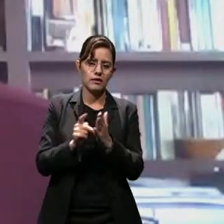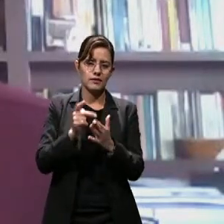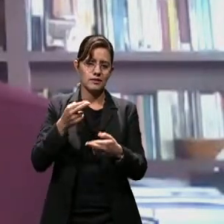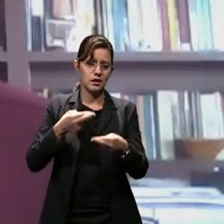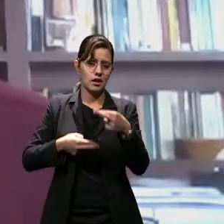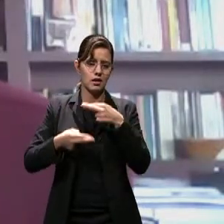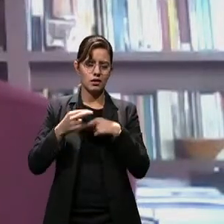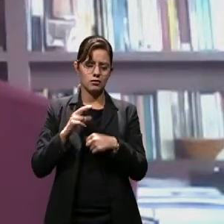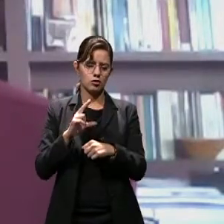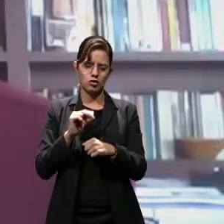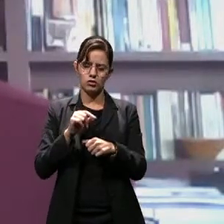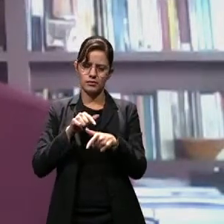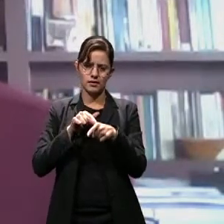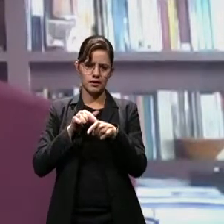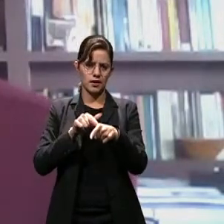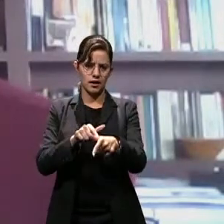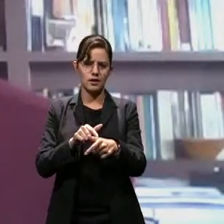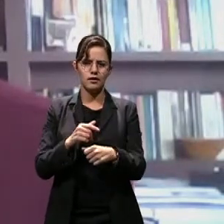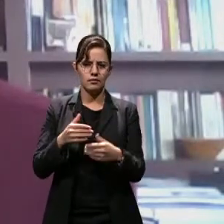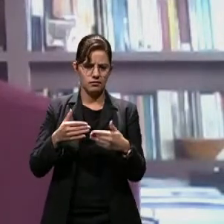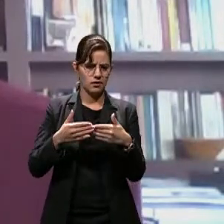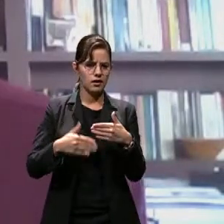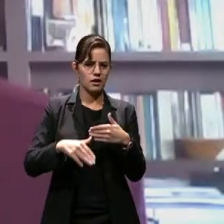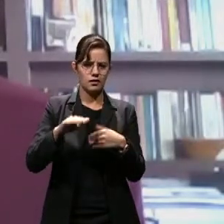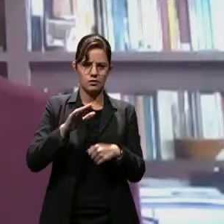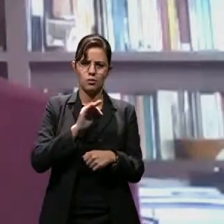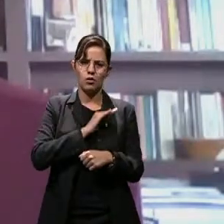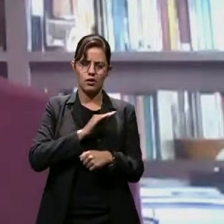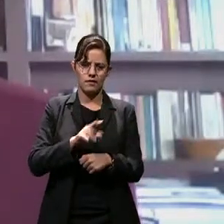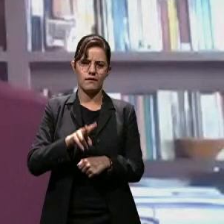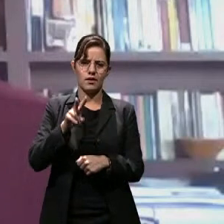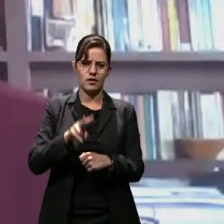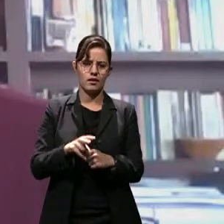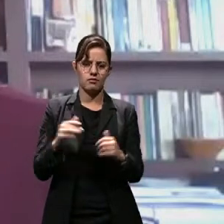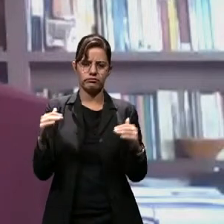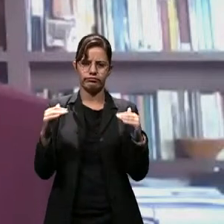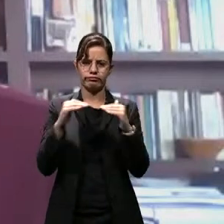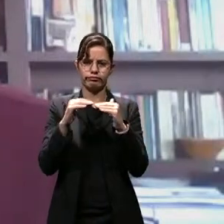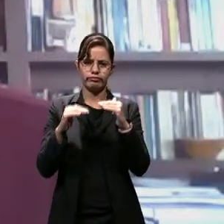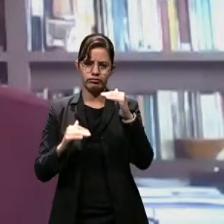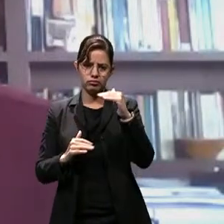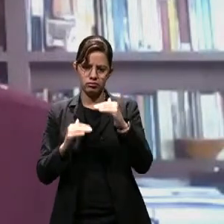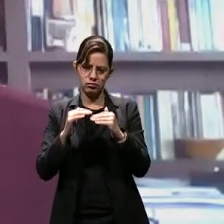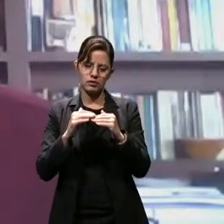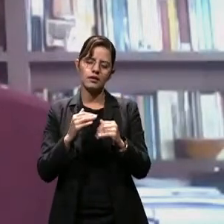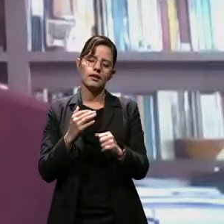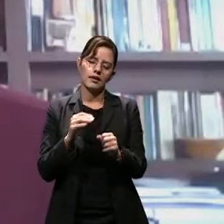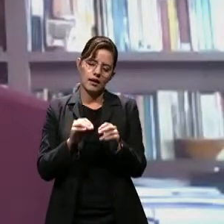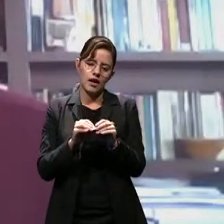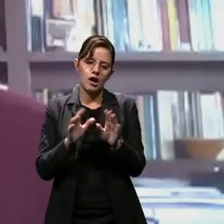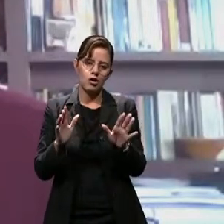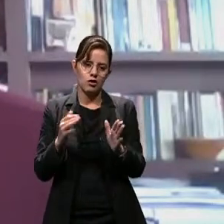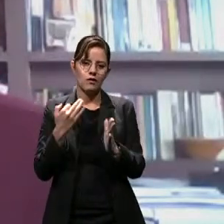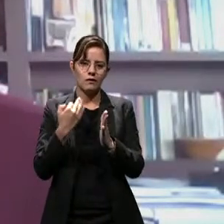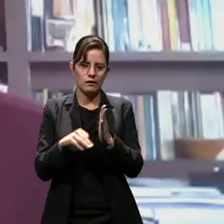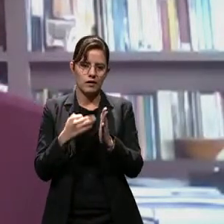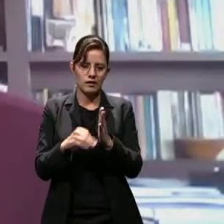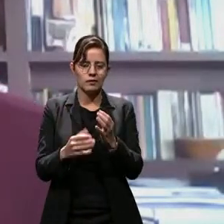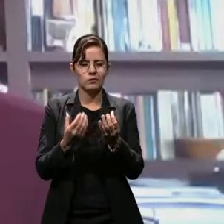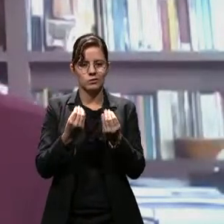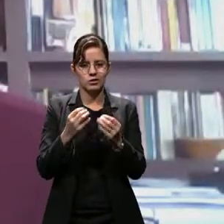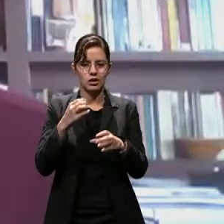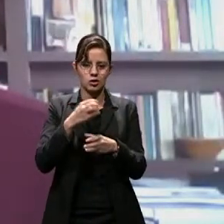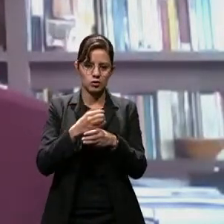of no return for equality among men and women, even though we have pending